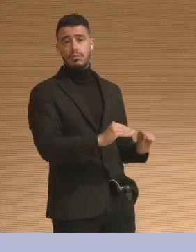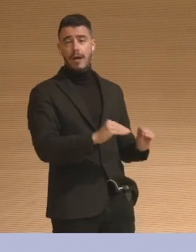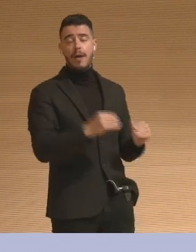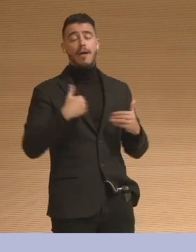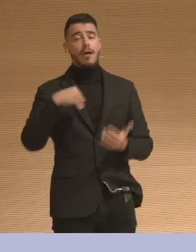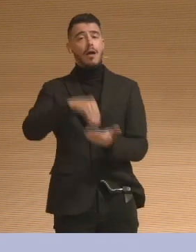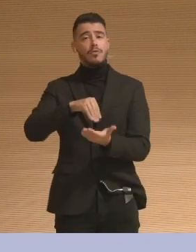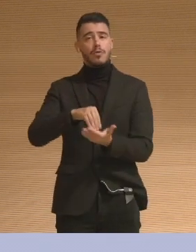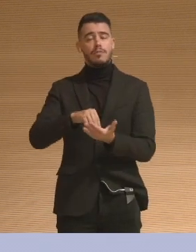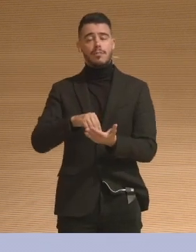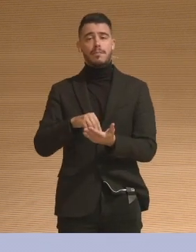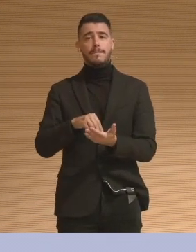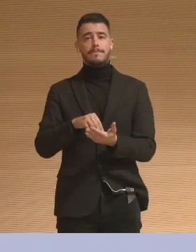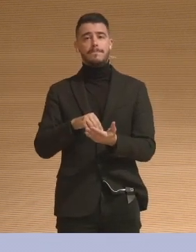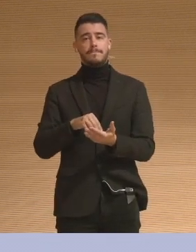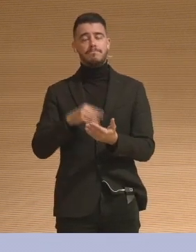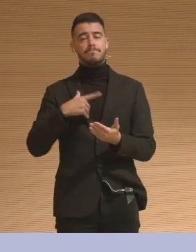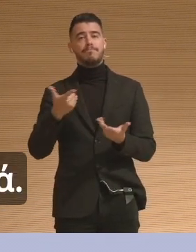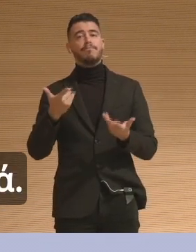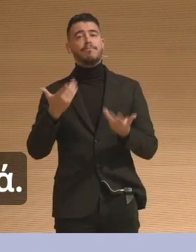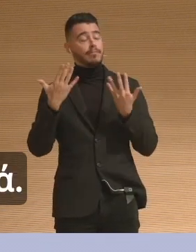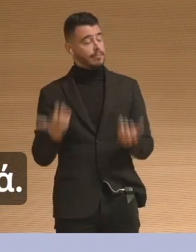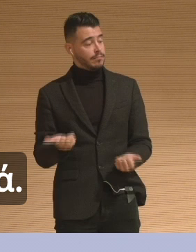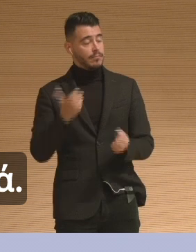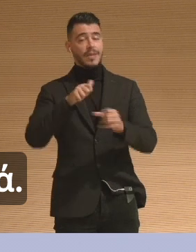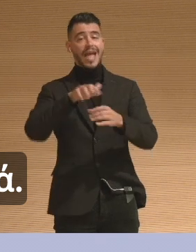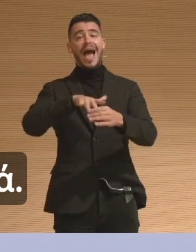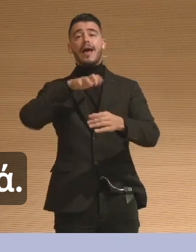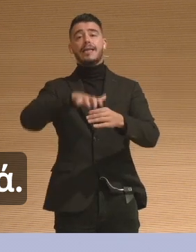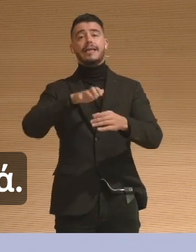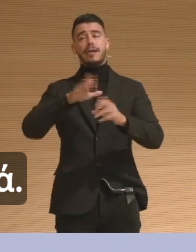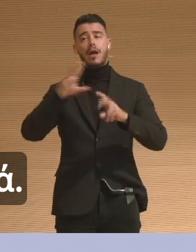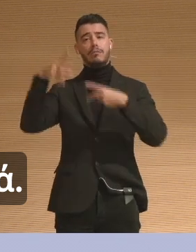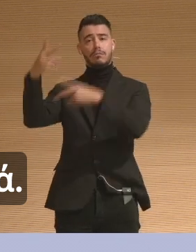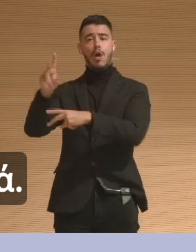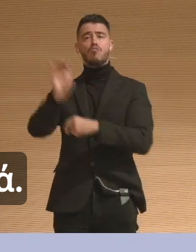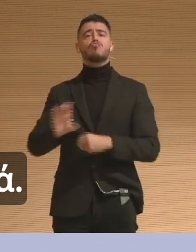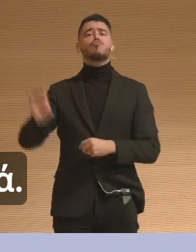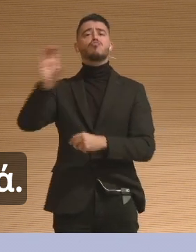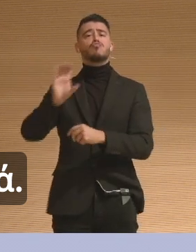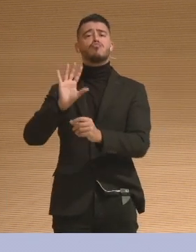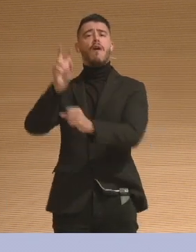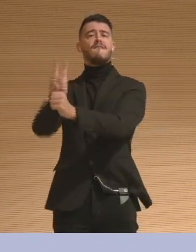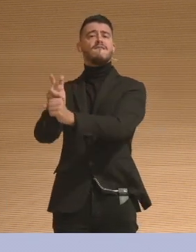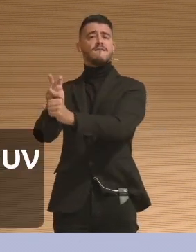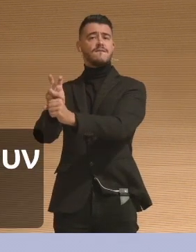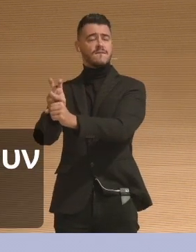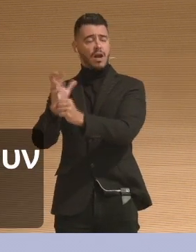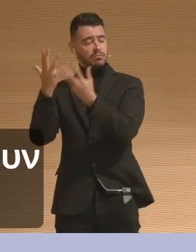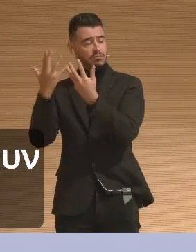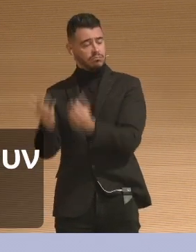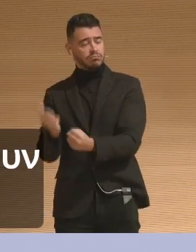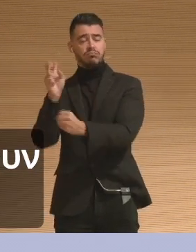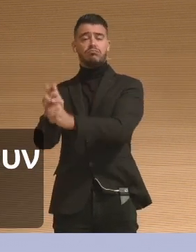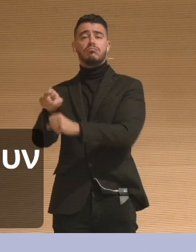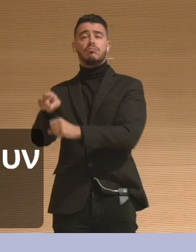hospital does not mean a place that looks after the sick, but providing hospitality for children in their care. So the